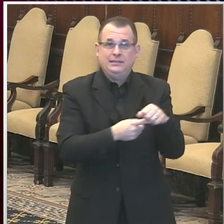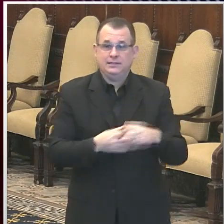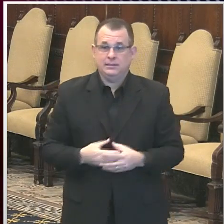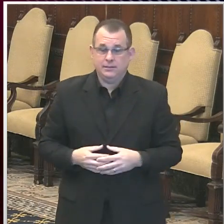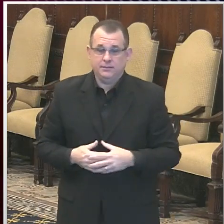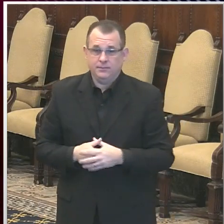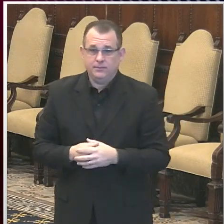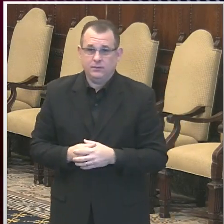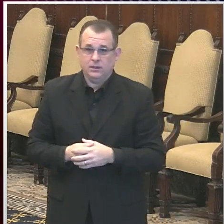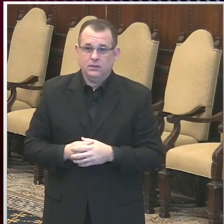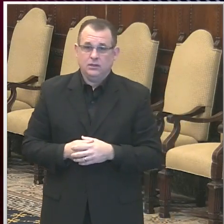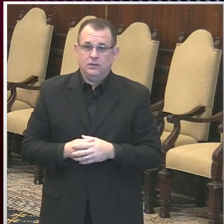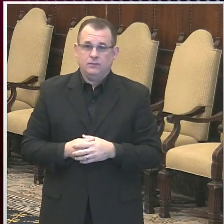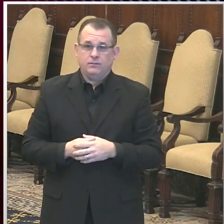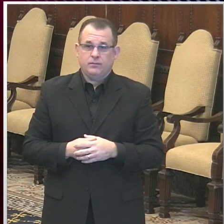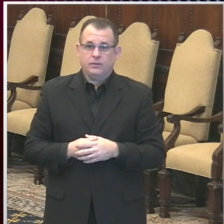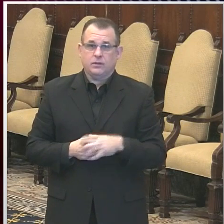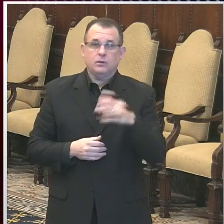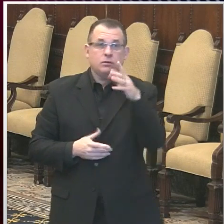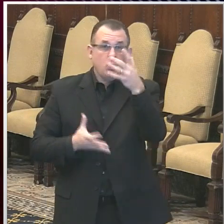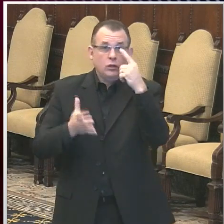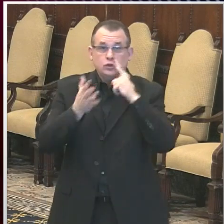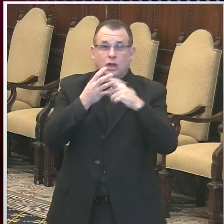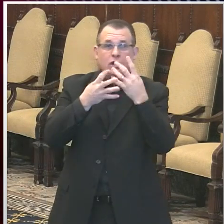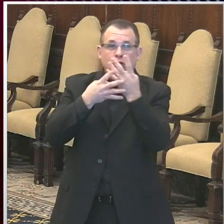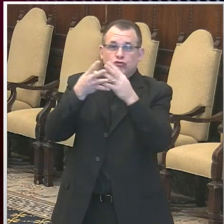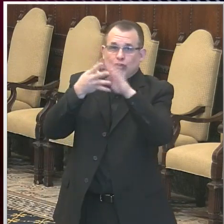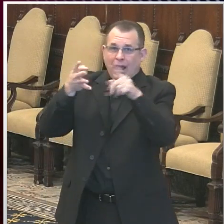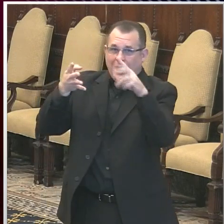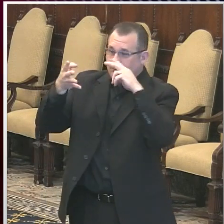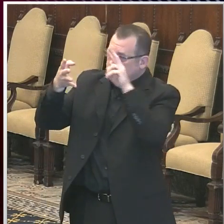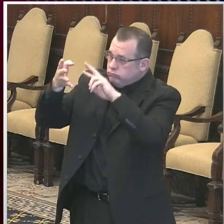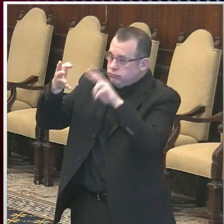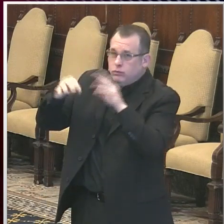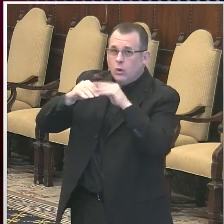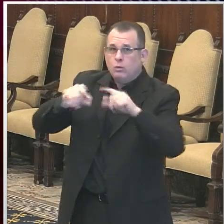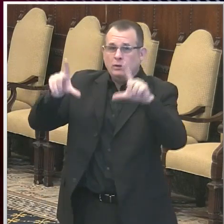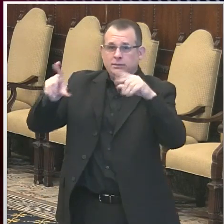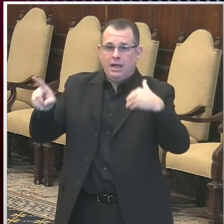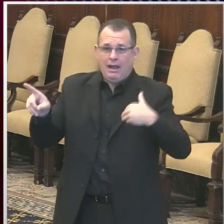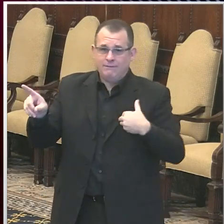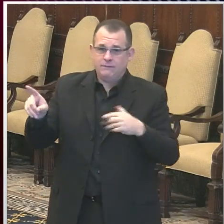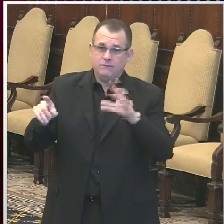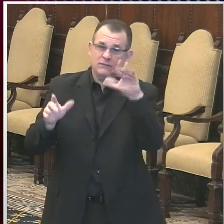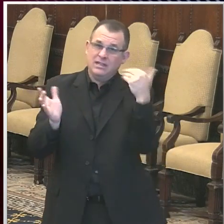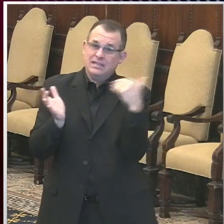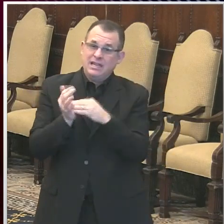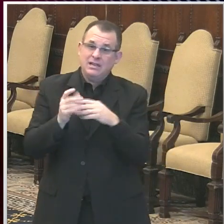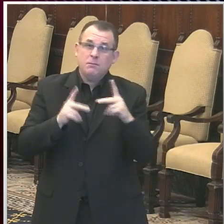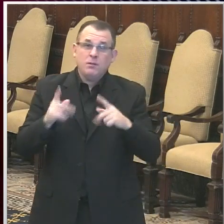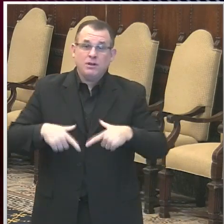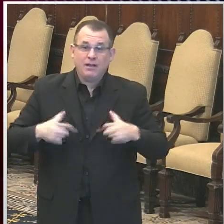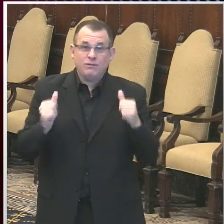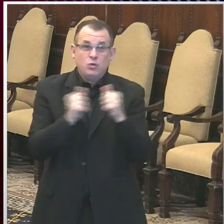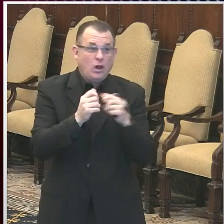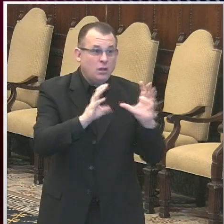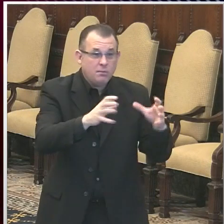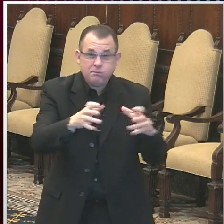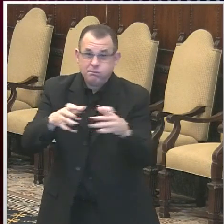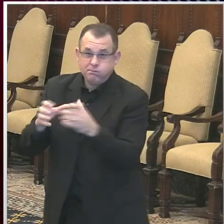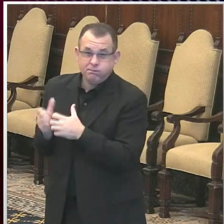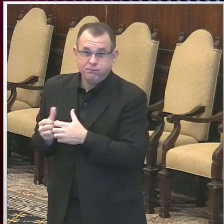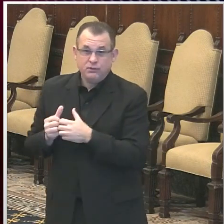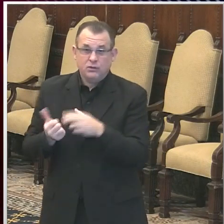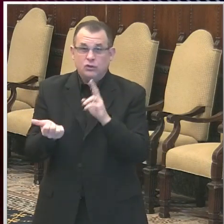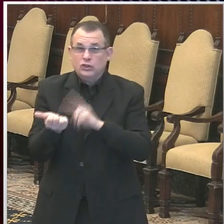our graph on the website. Now, we're continuing to battle clusters of this infection in congregate settings, particularly nursing homes that have